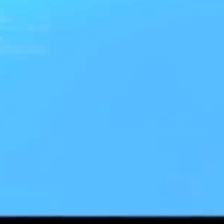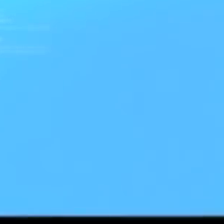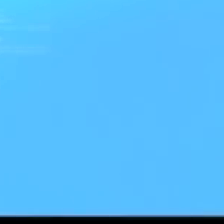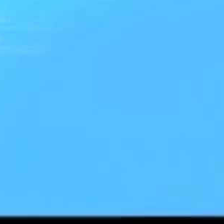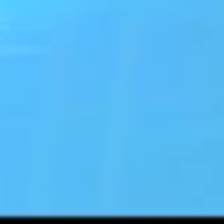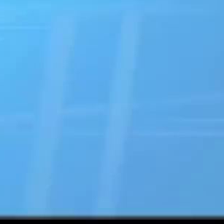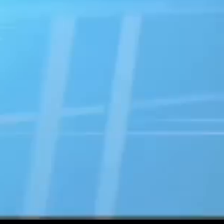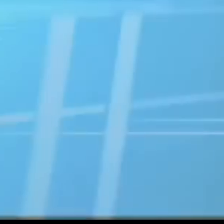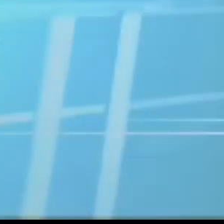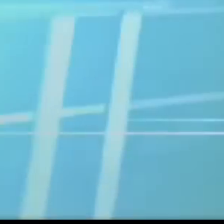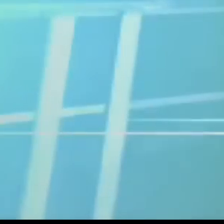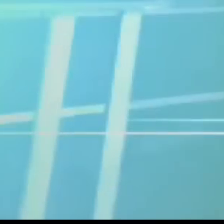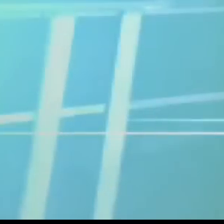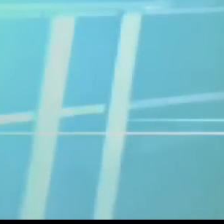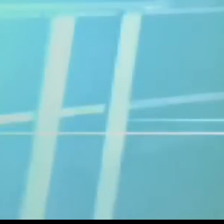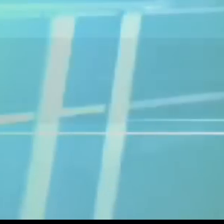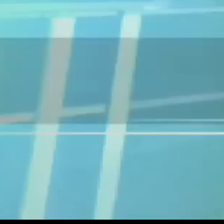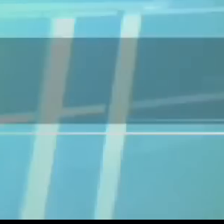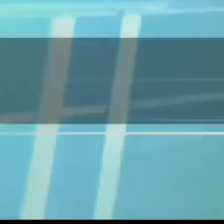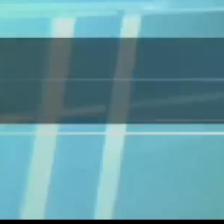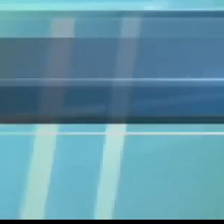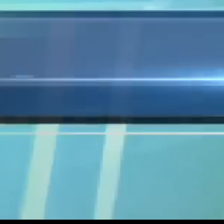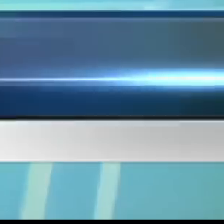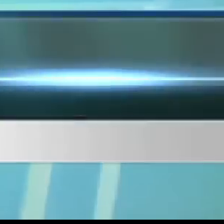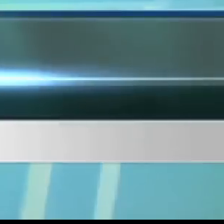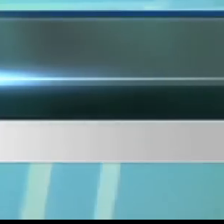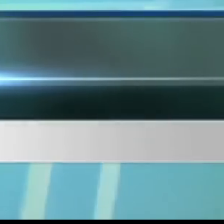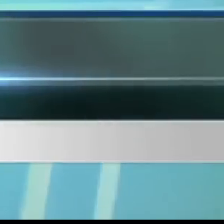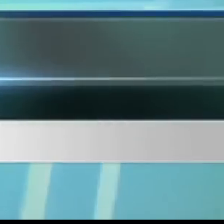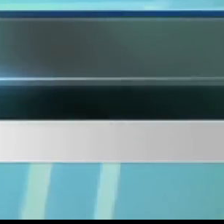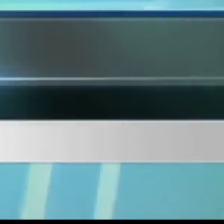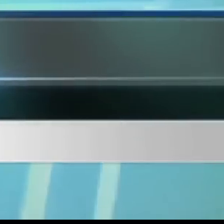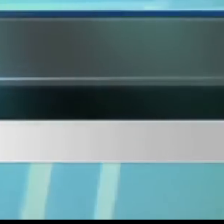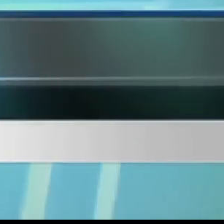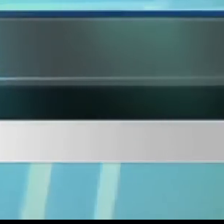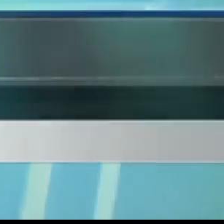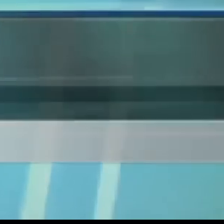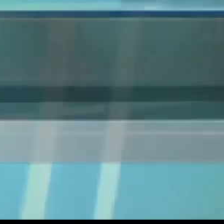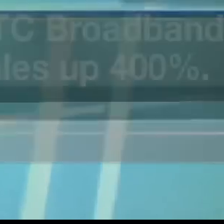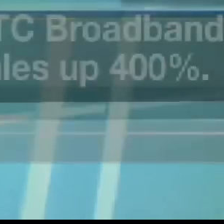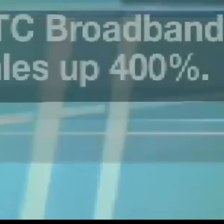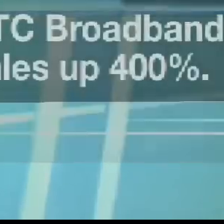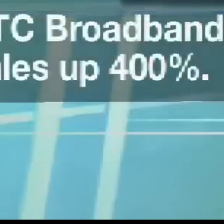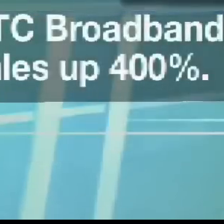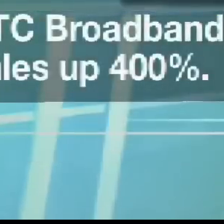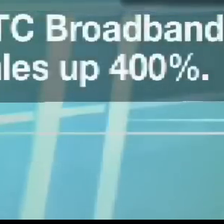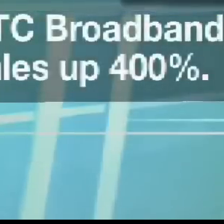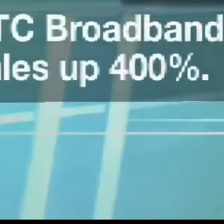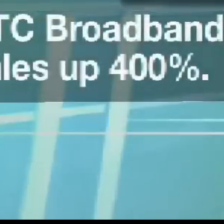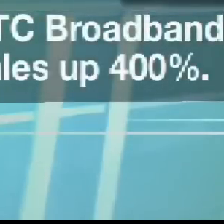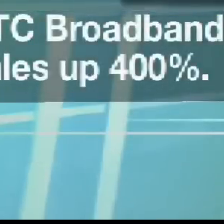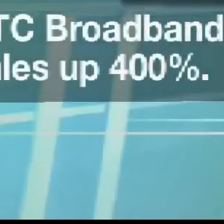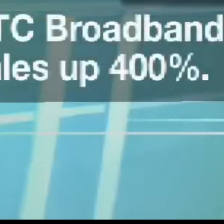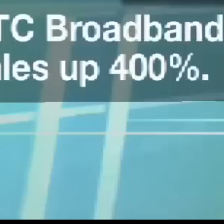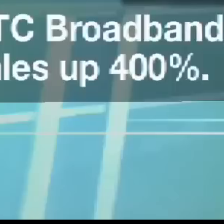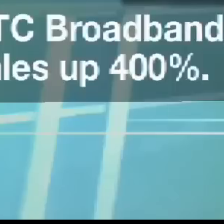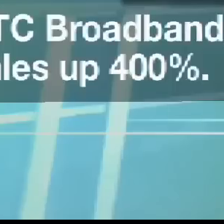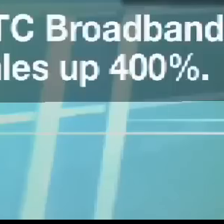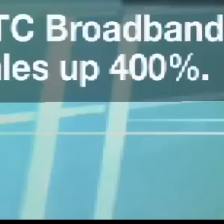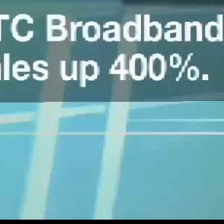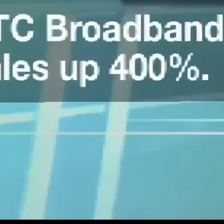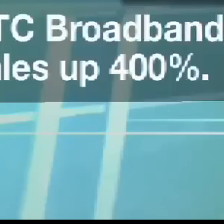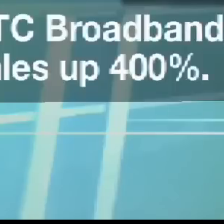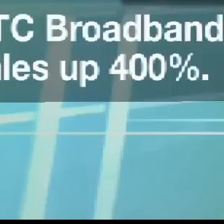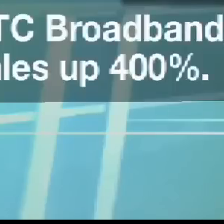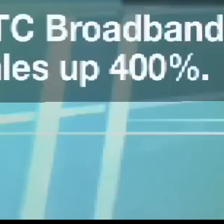This is your Royal Fidelity Business News. I'm Jimenita Swain. The Bahamas telecommunications company is